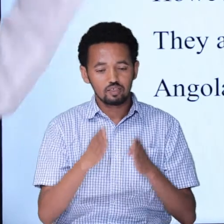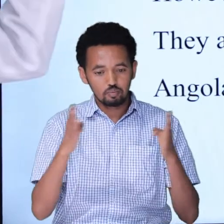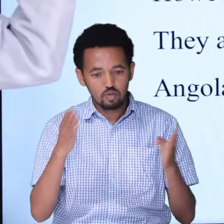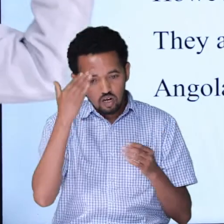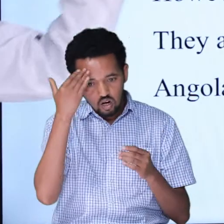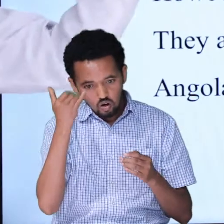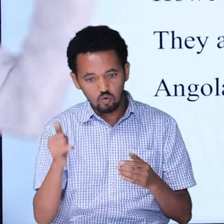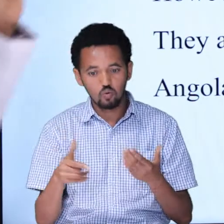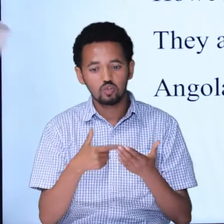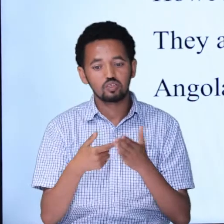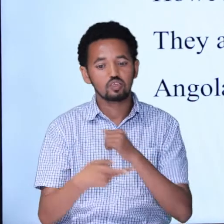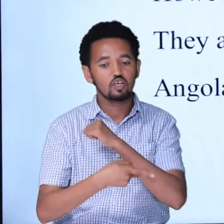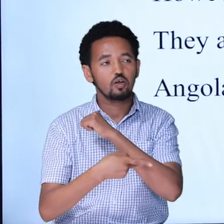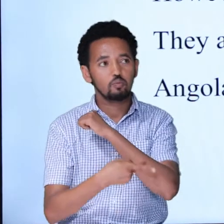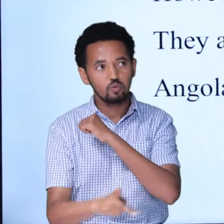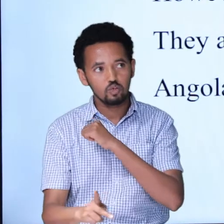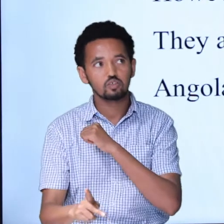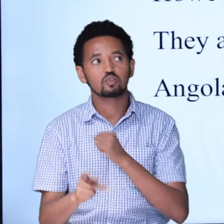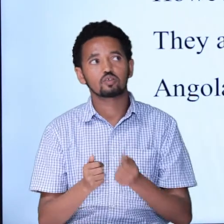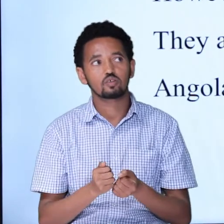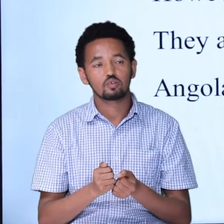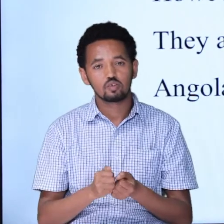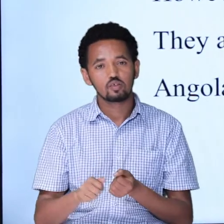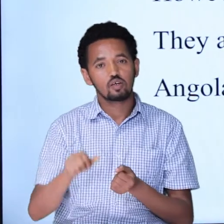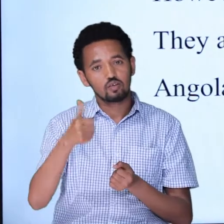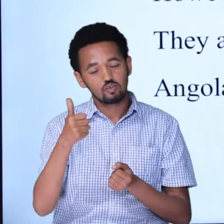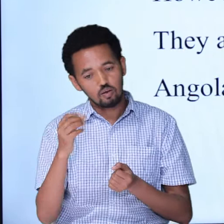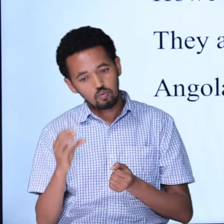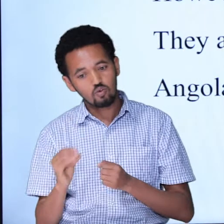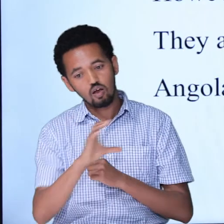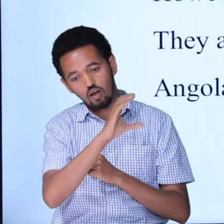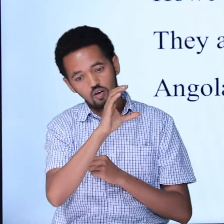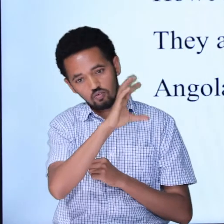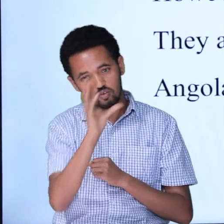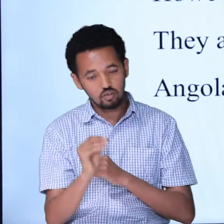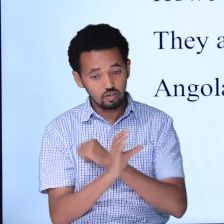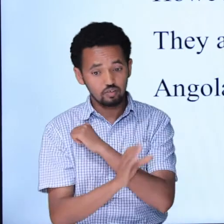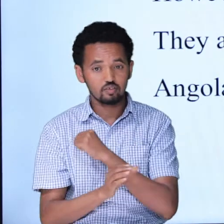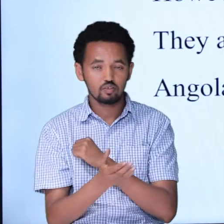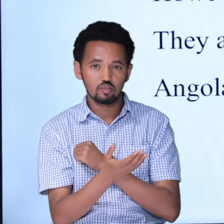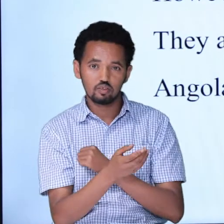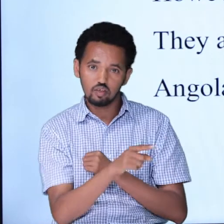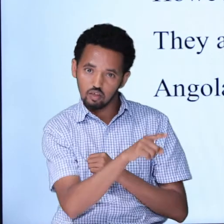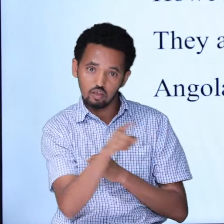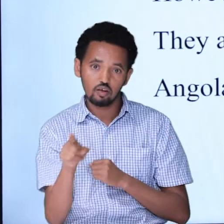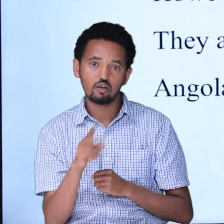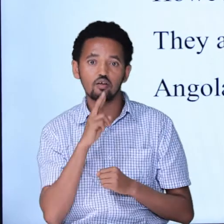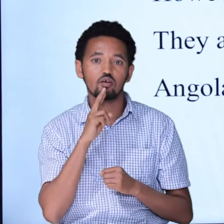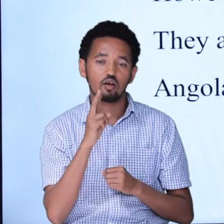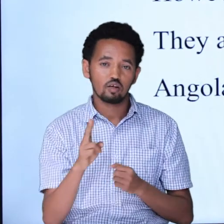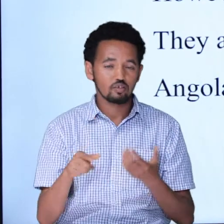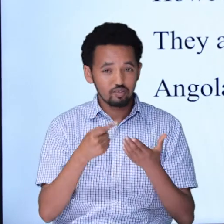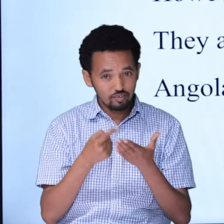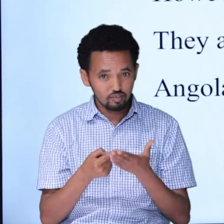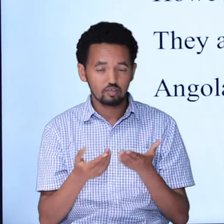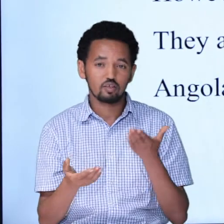why these political shake-ups took place among African countries. There are two explanations. According to